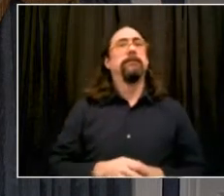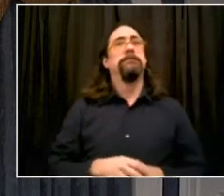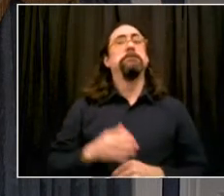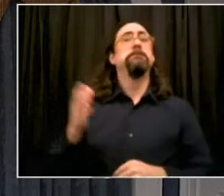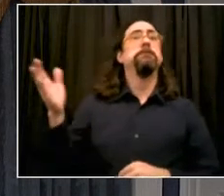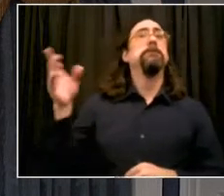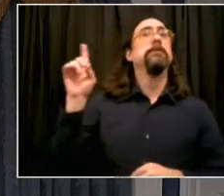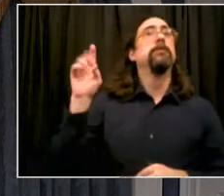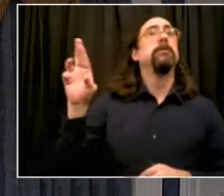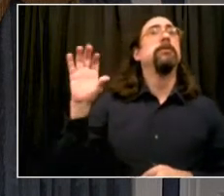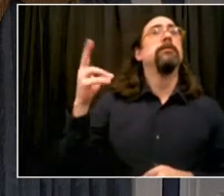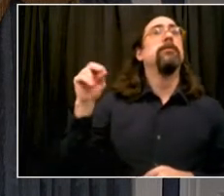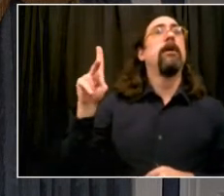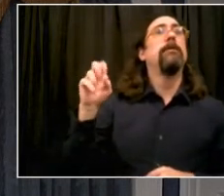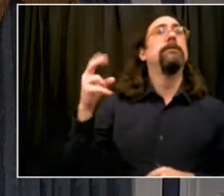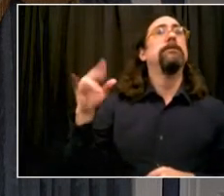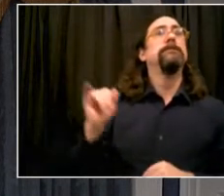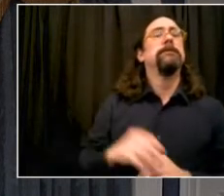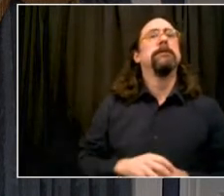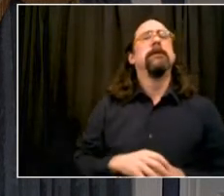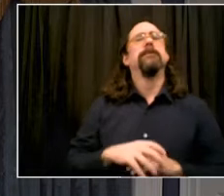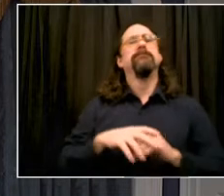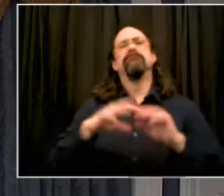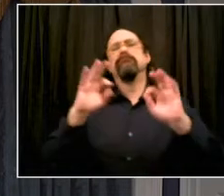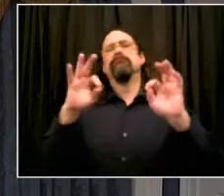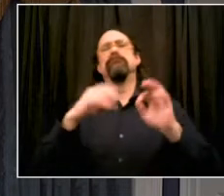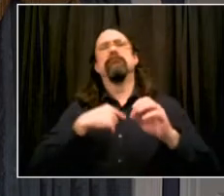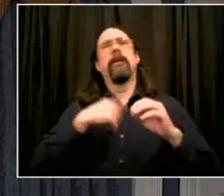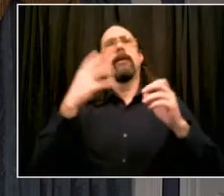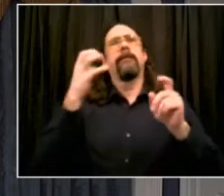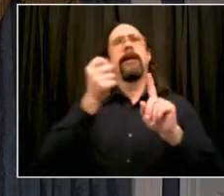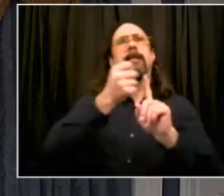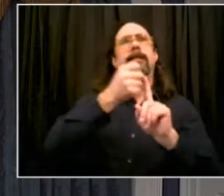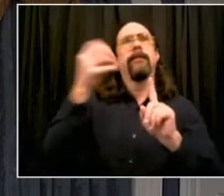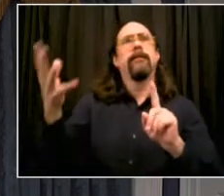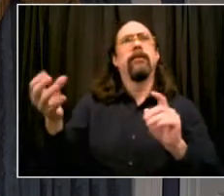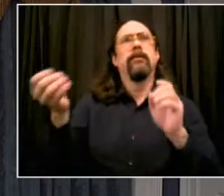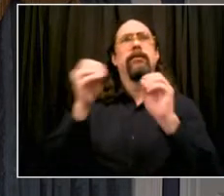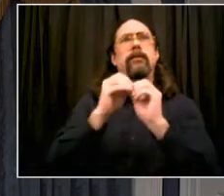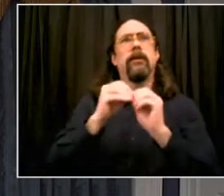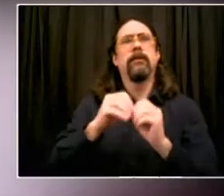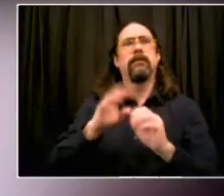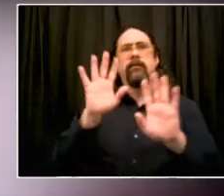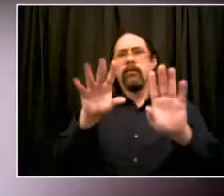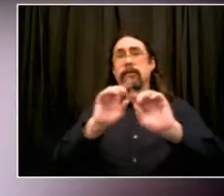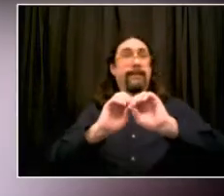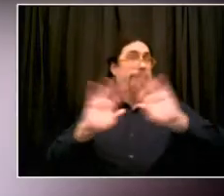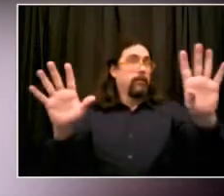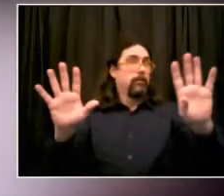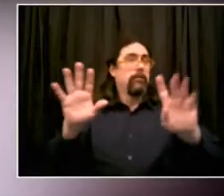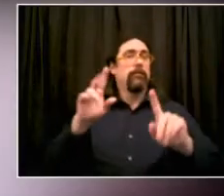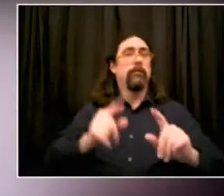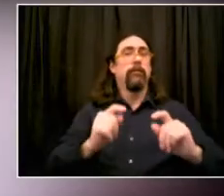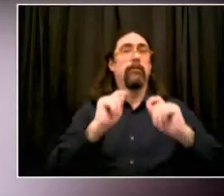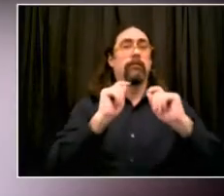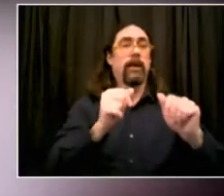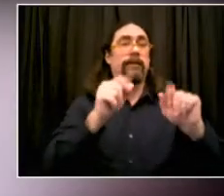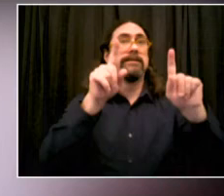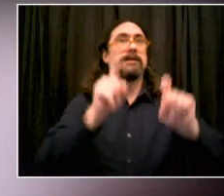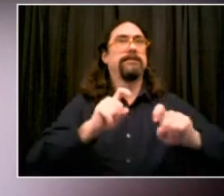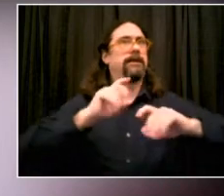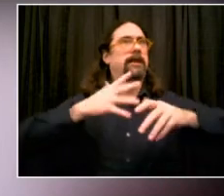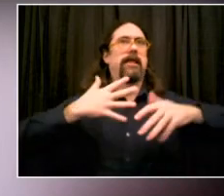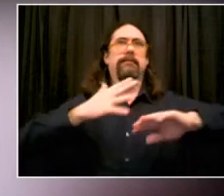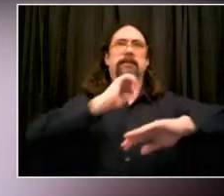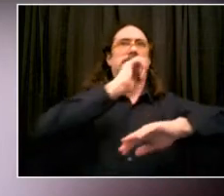make it clear that rapid testing already exists in New York City at one of the largest scales across the